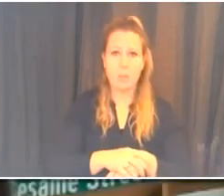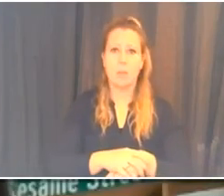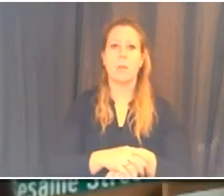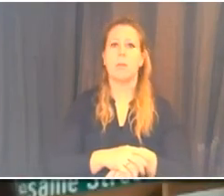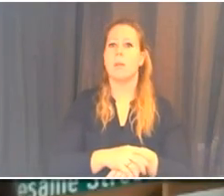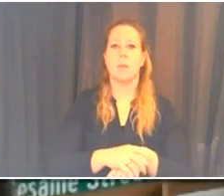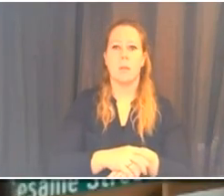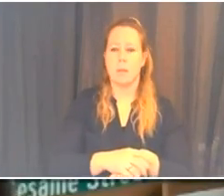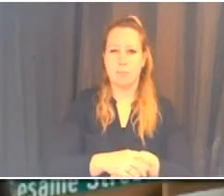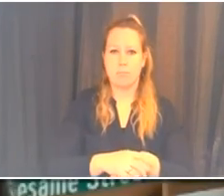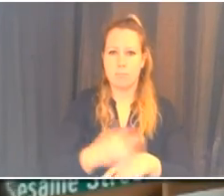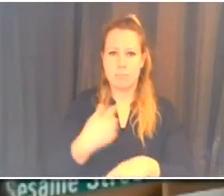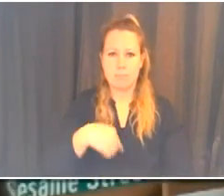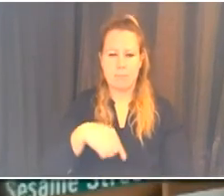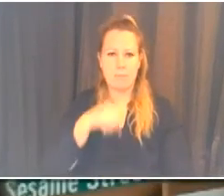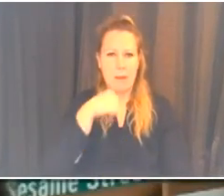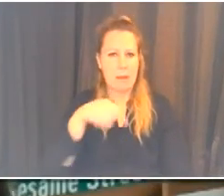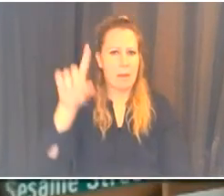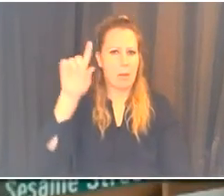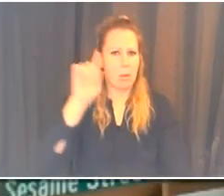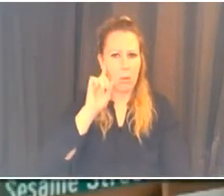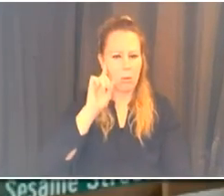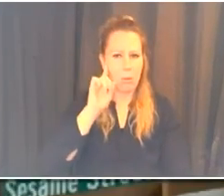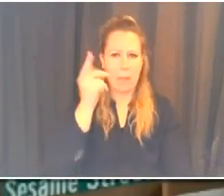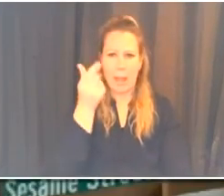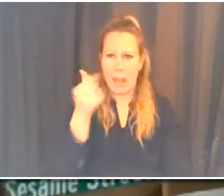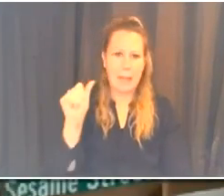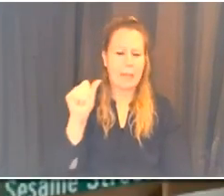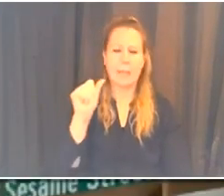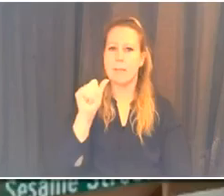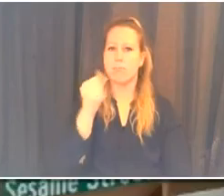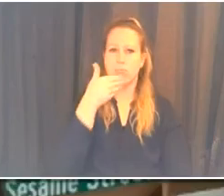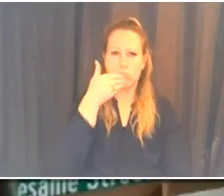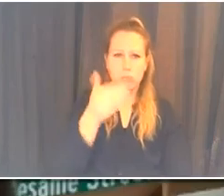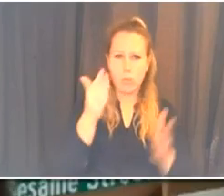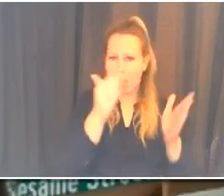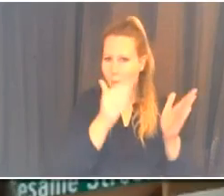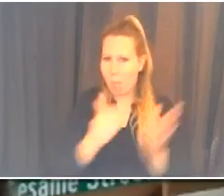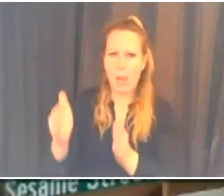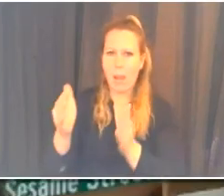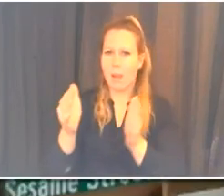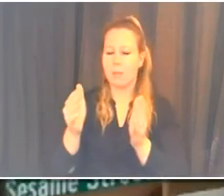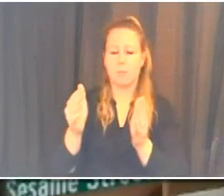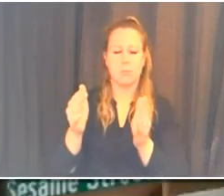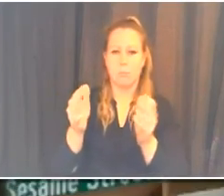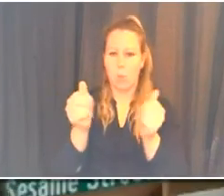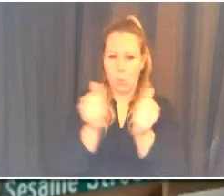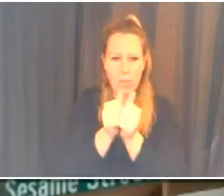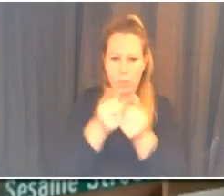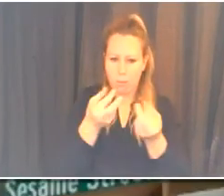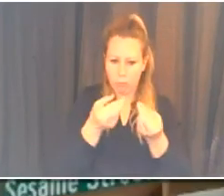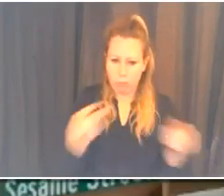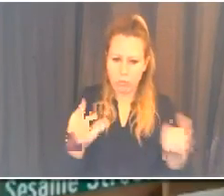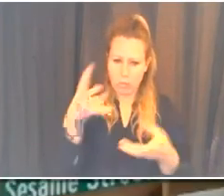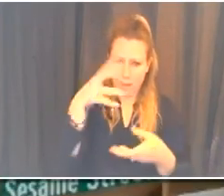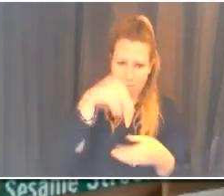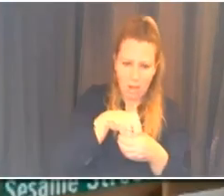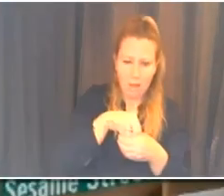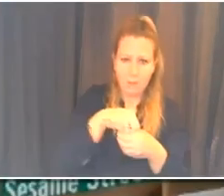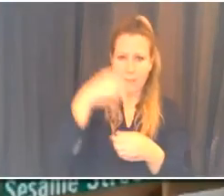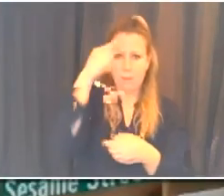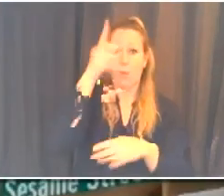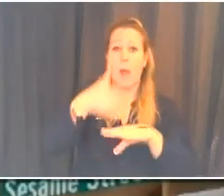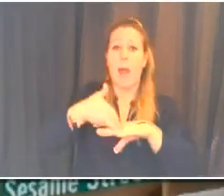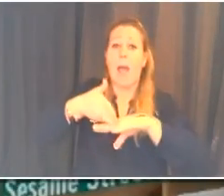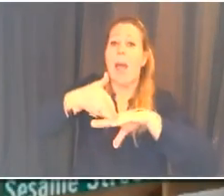really needing uh help counseling Legal Services shelter whatever it may be um we want to